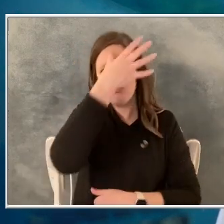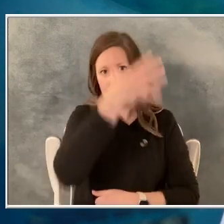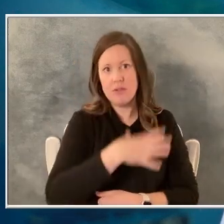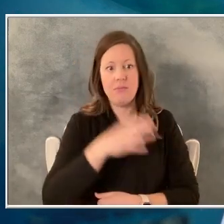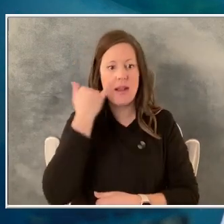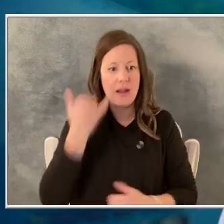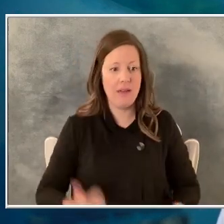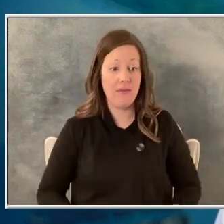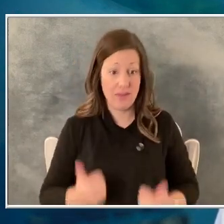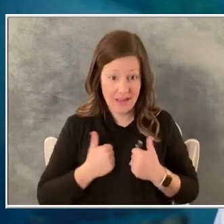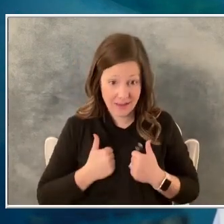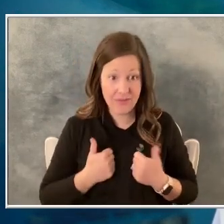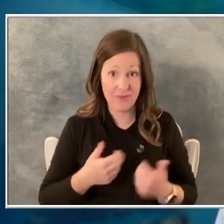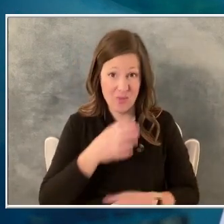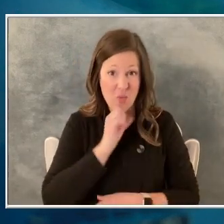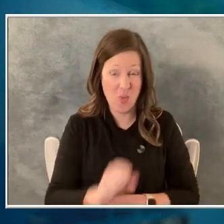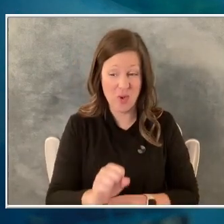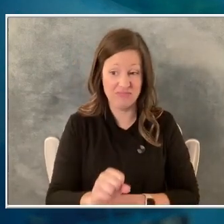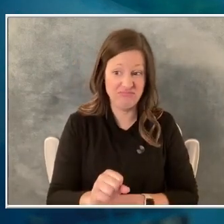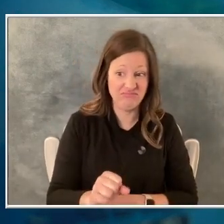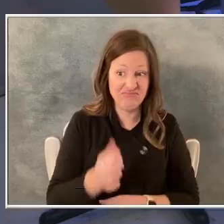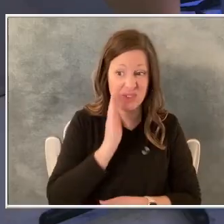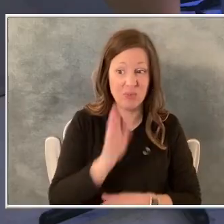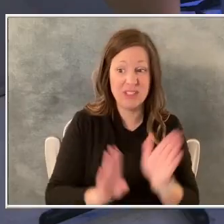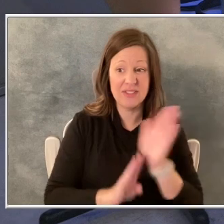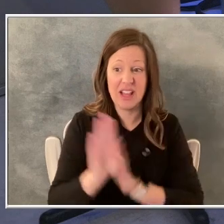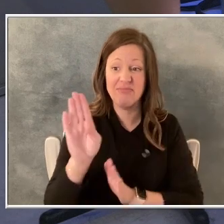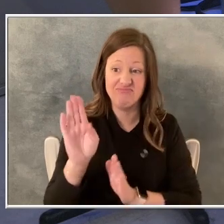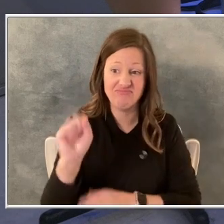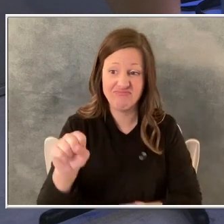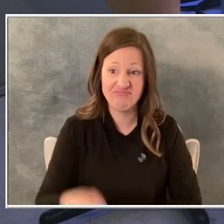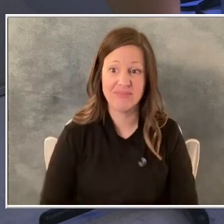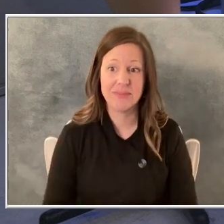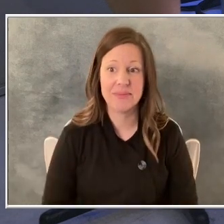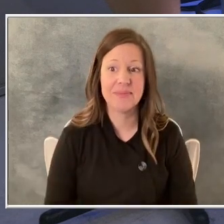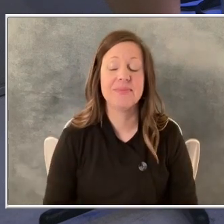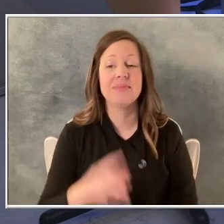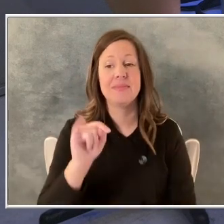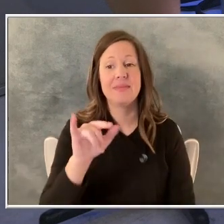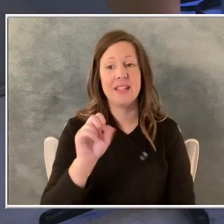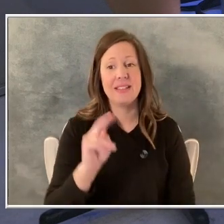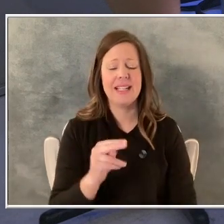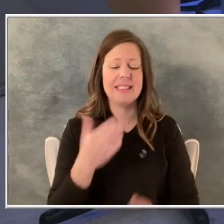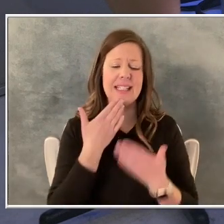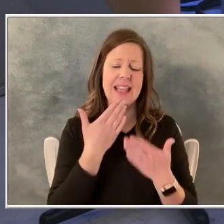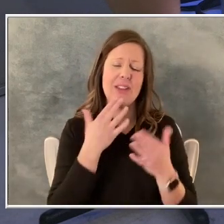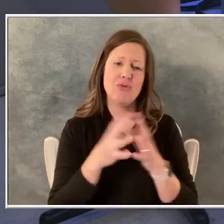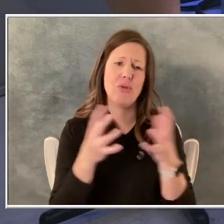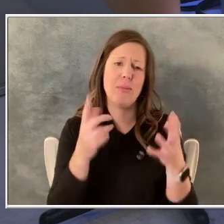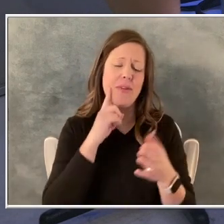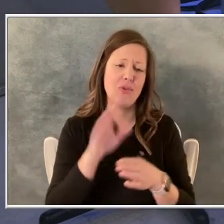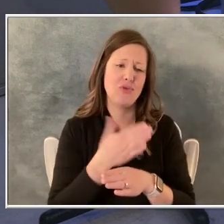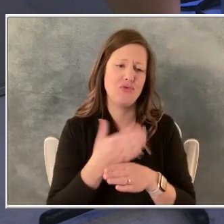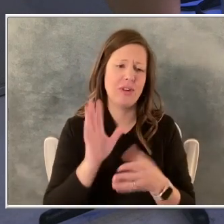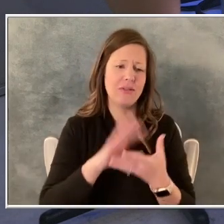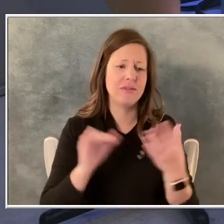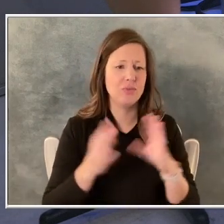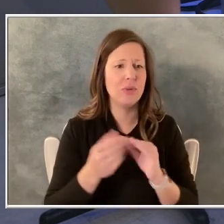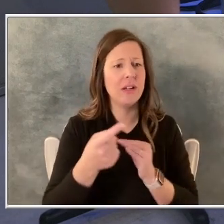age, probably will develop prostate cancer at some point. Tyson, thank you for sharing your story today. What do you want the big takeaway to be from